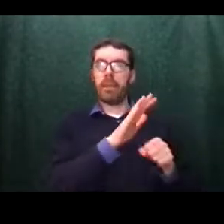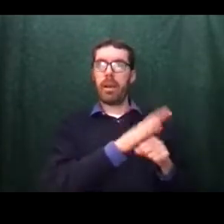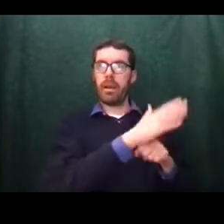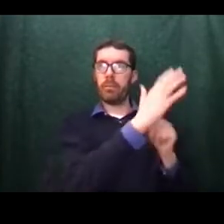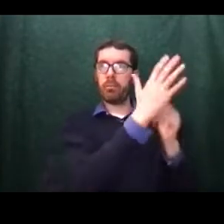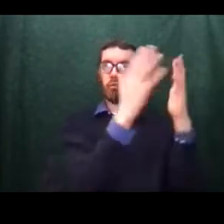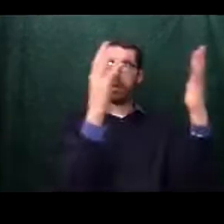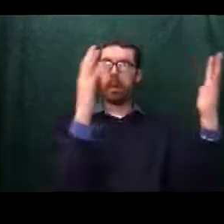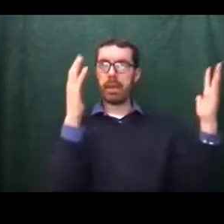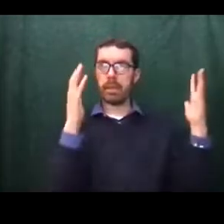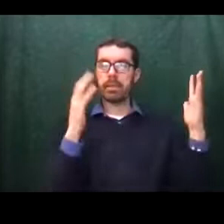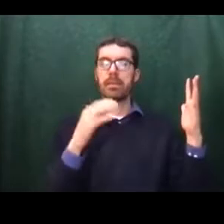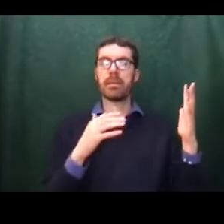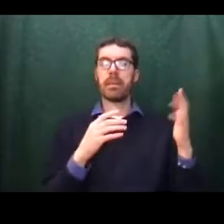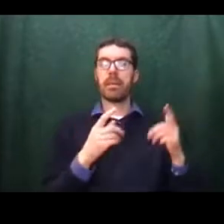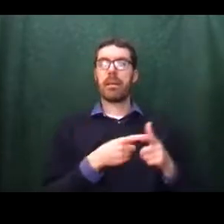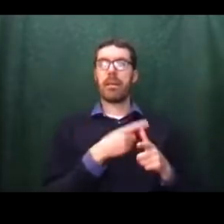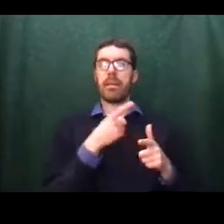that